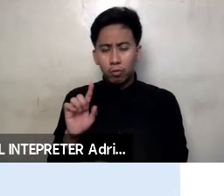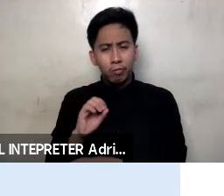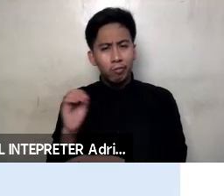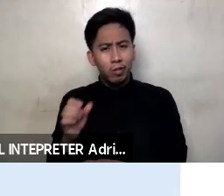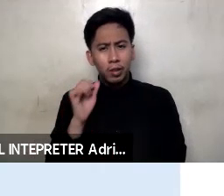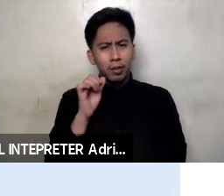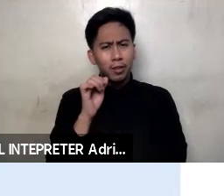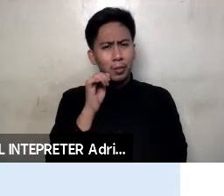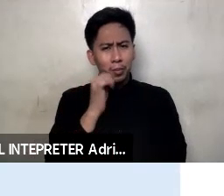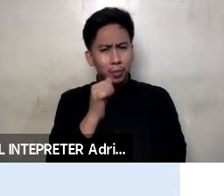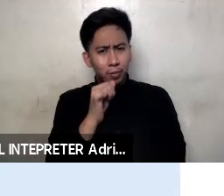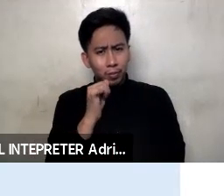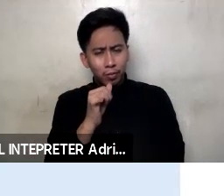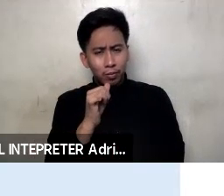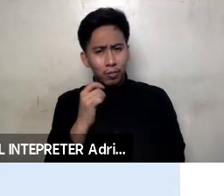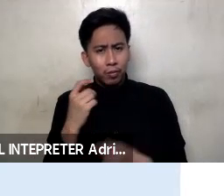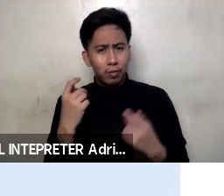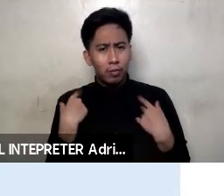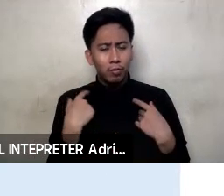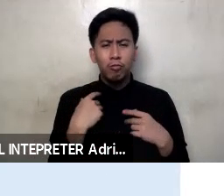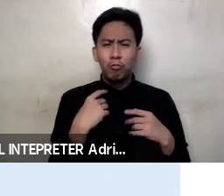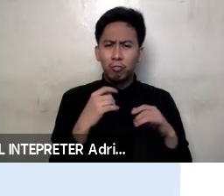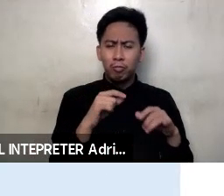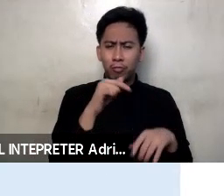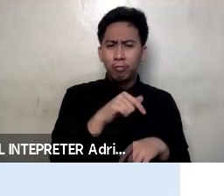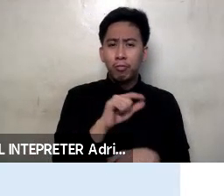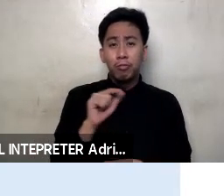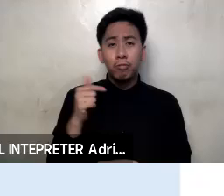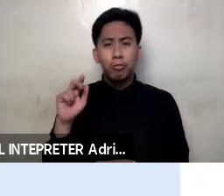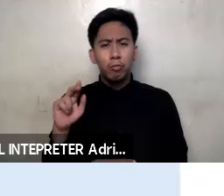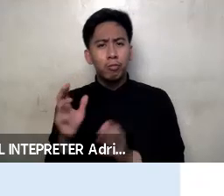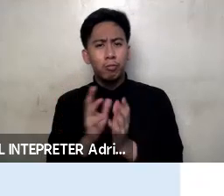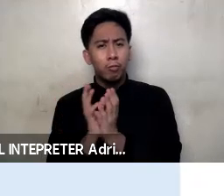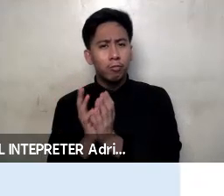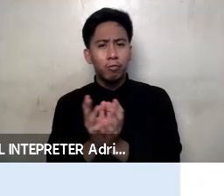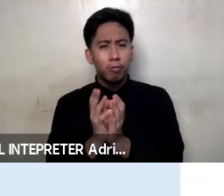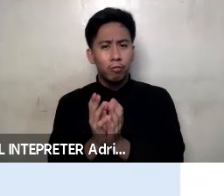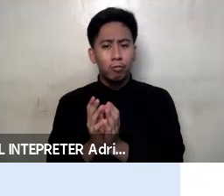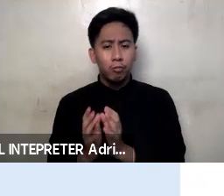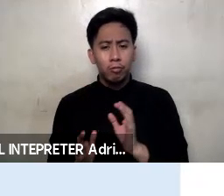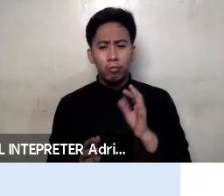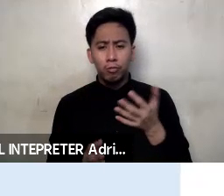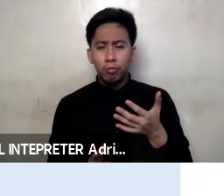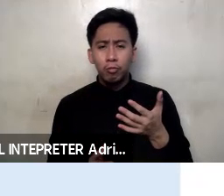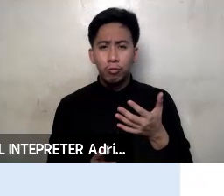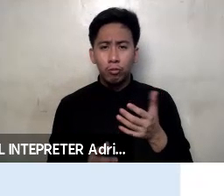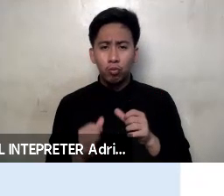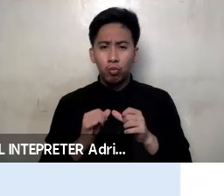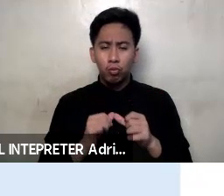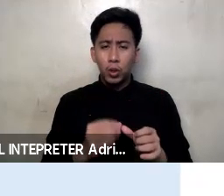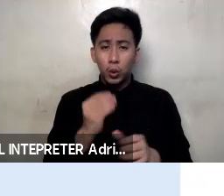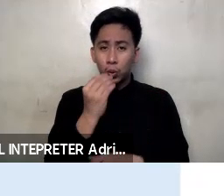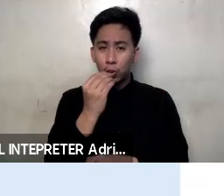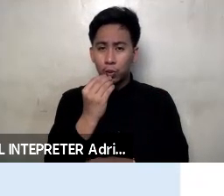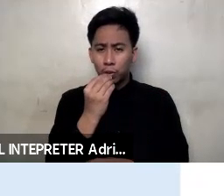comprise EGBU's communities. Number five, ensure sustainable food and